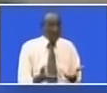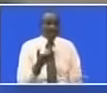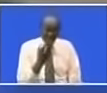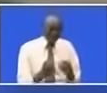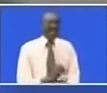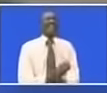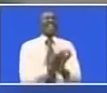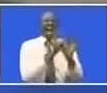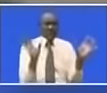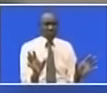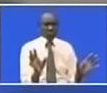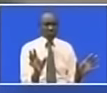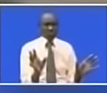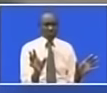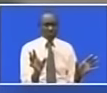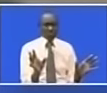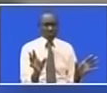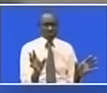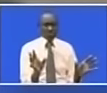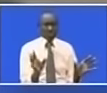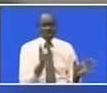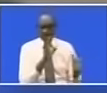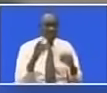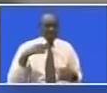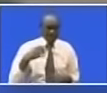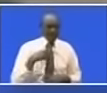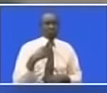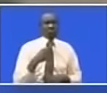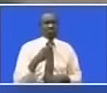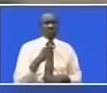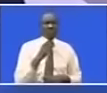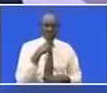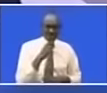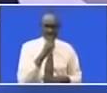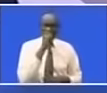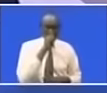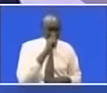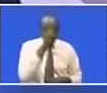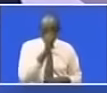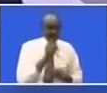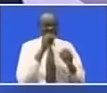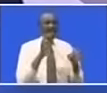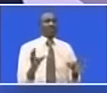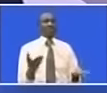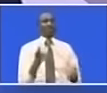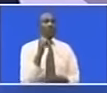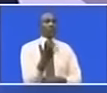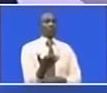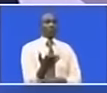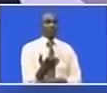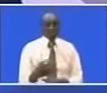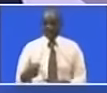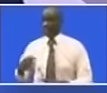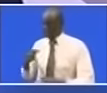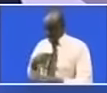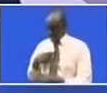are, there clearly is a disrespect to these very same tenets? I think as an observer, we have